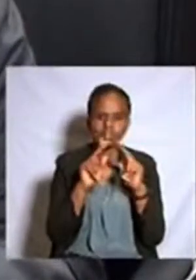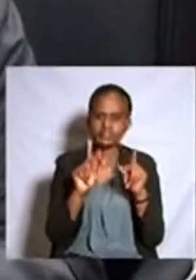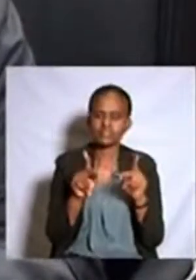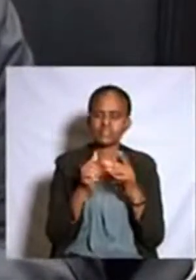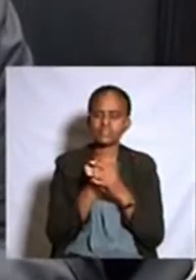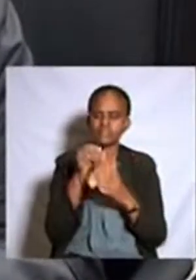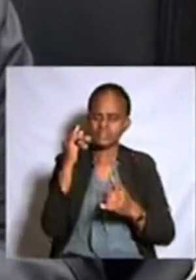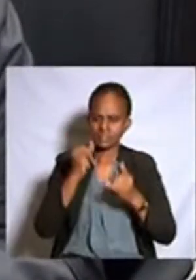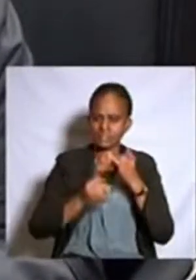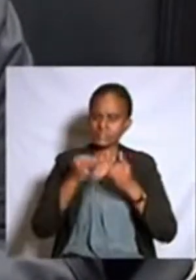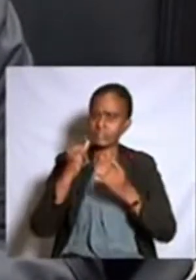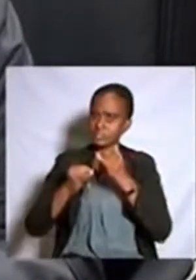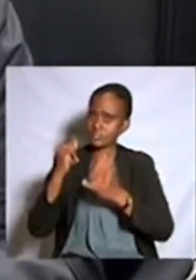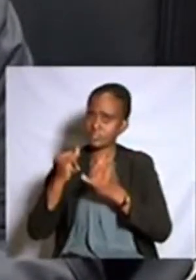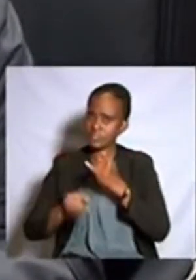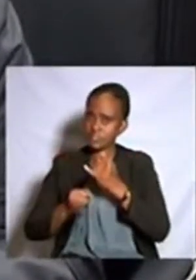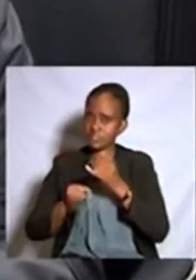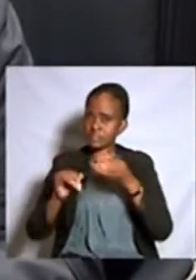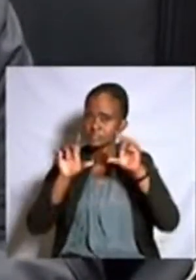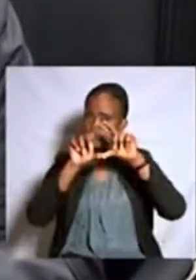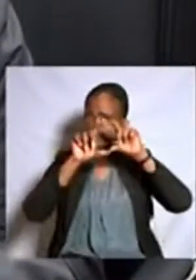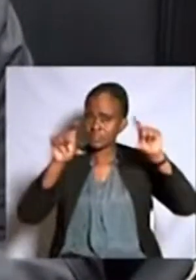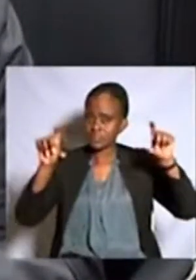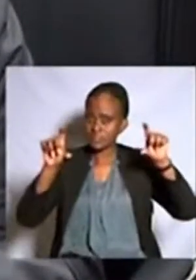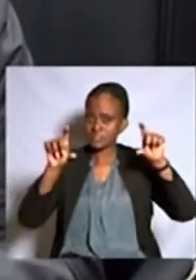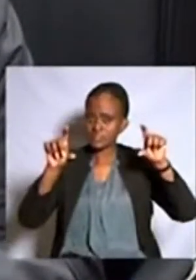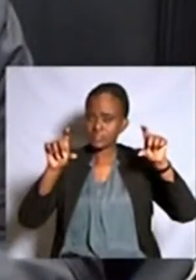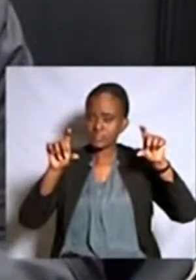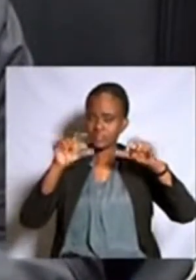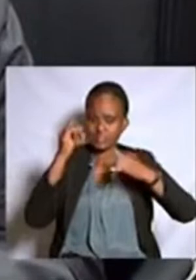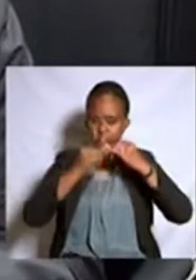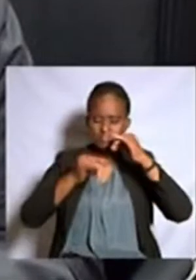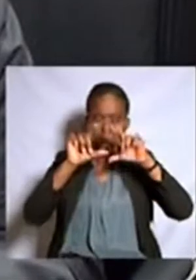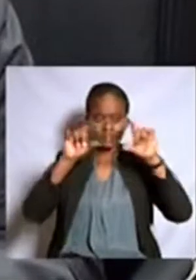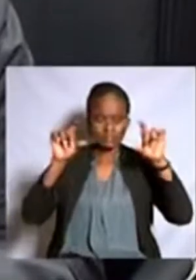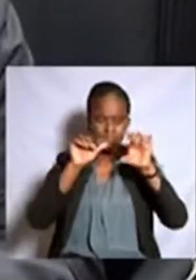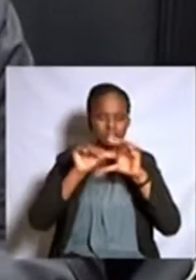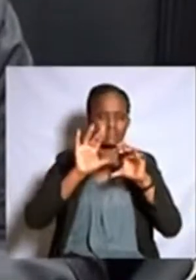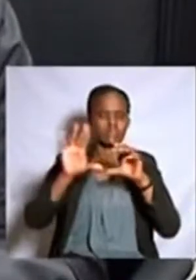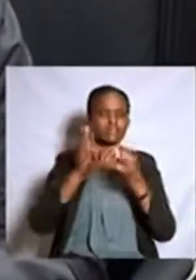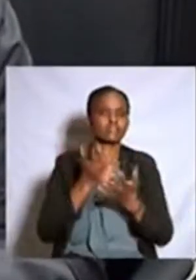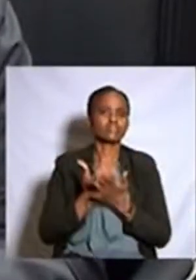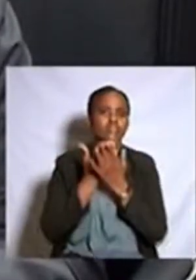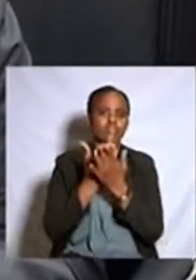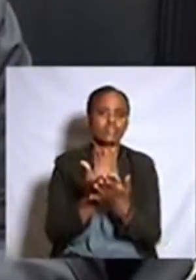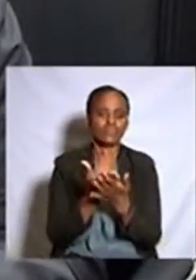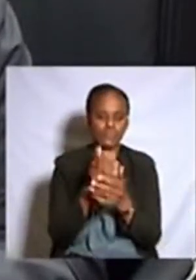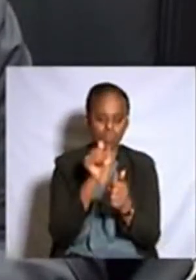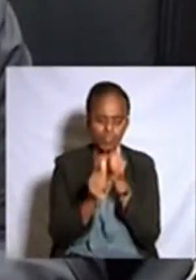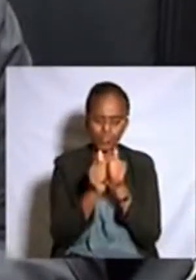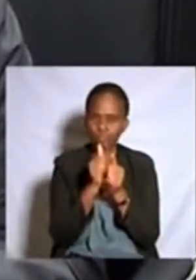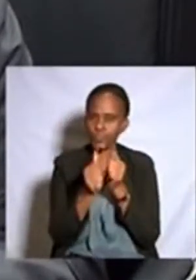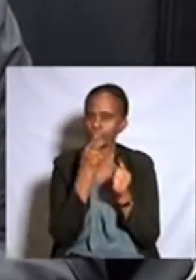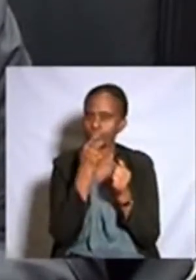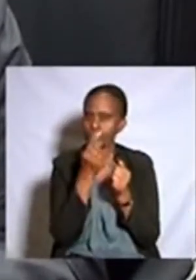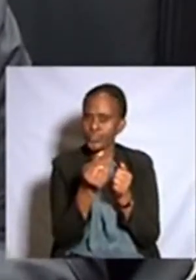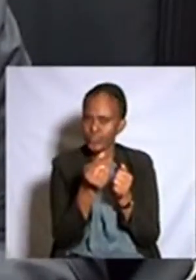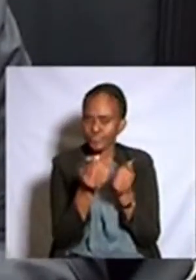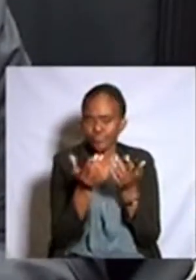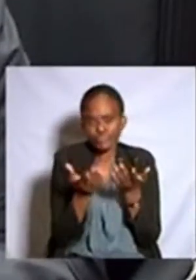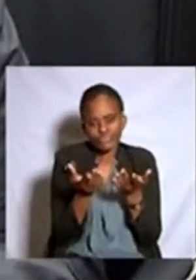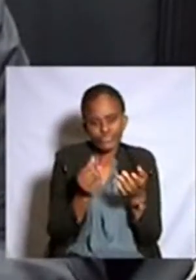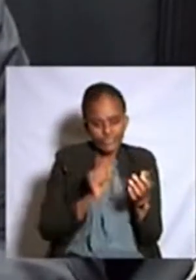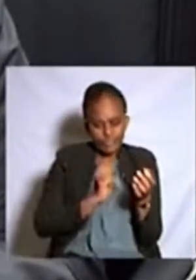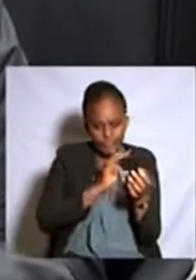the last paragraph in the submission, which says, note that